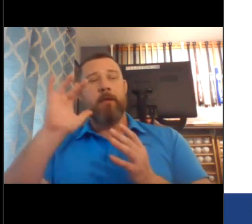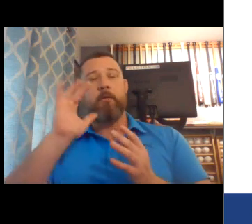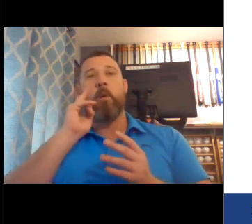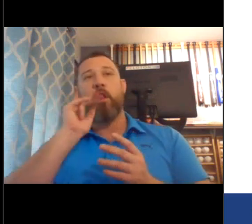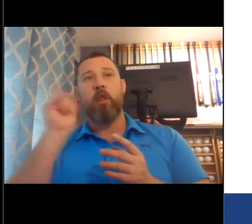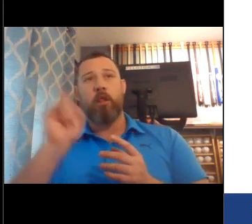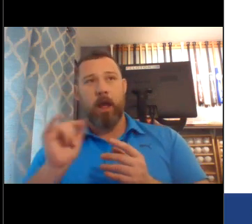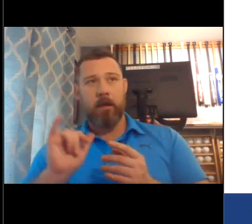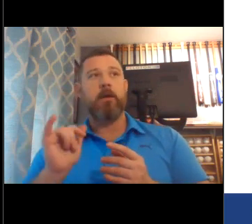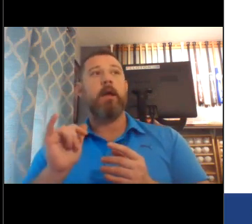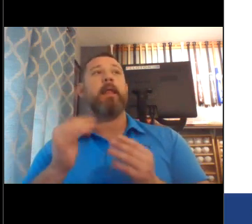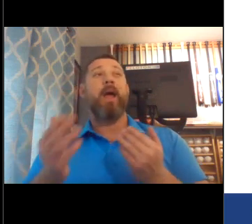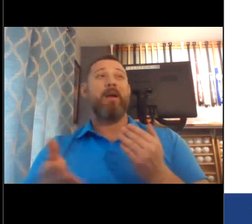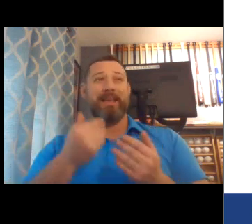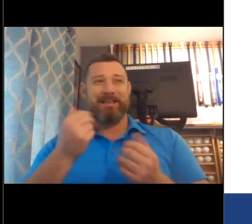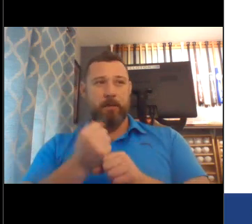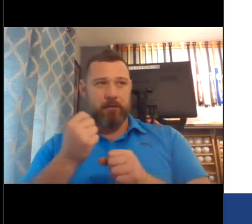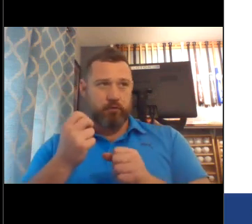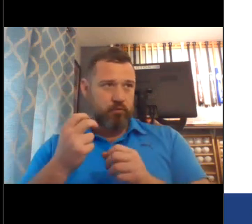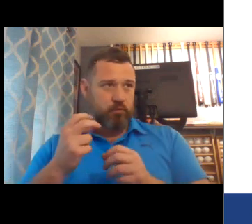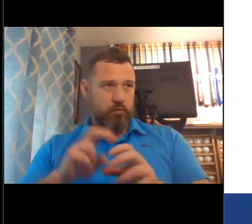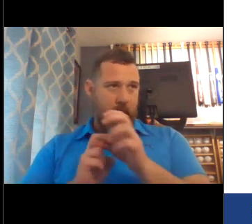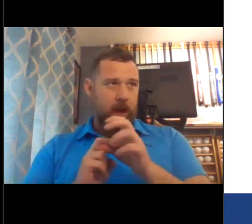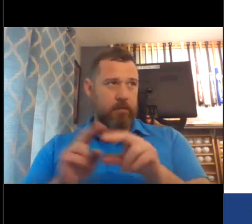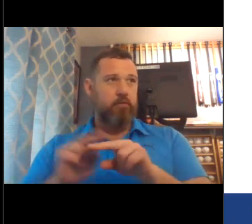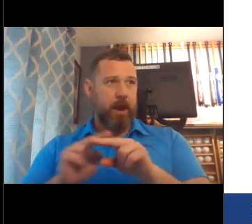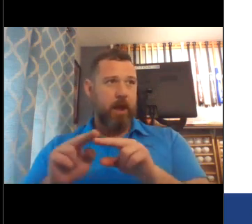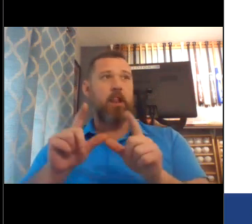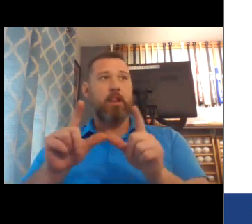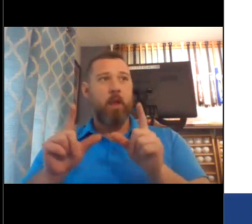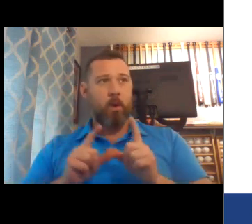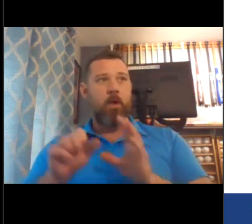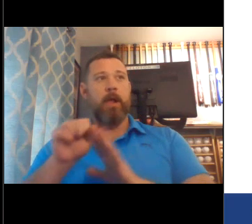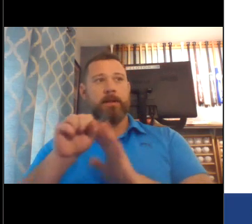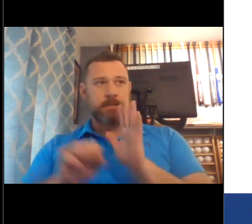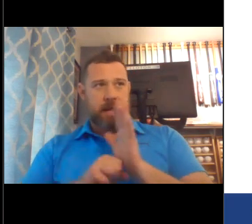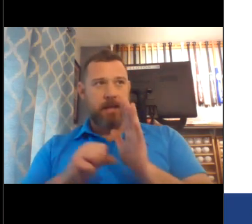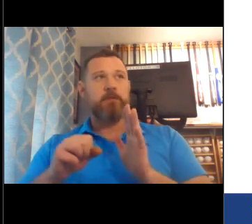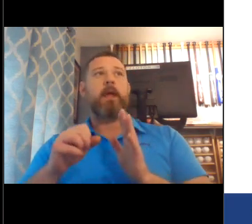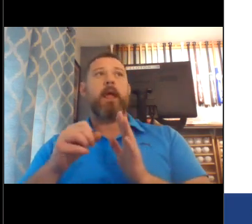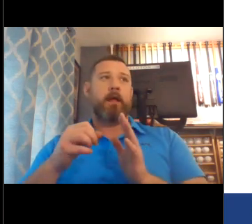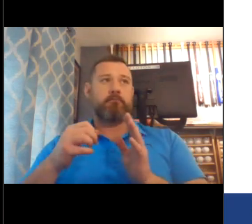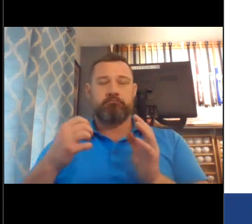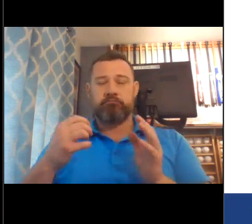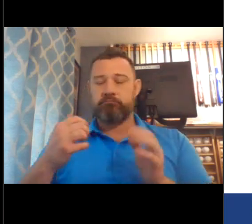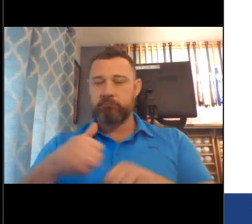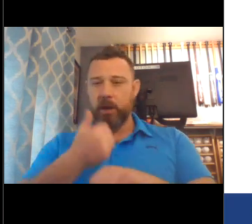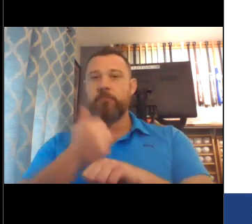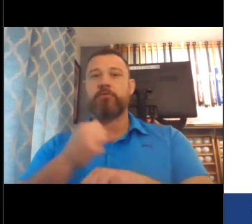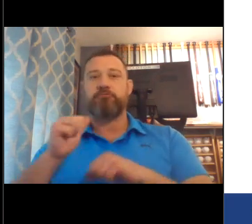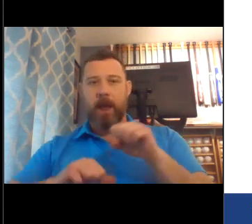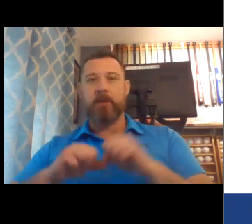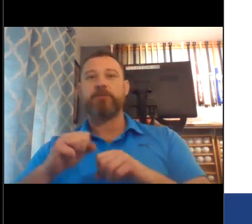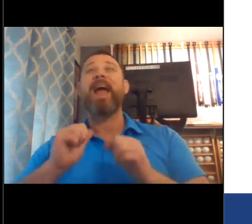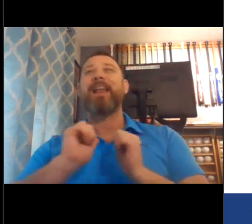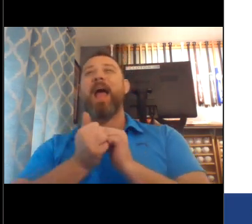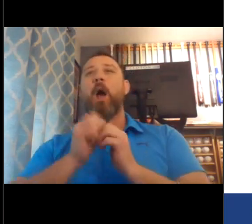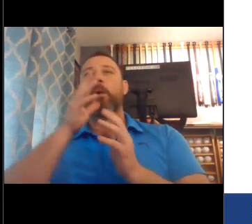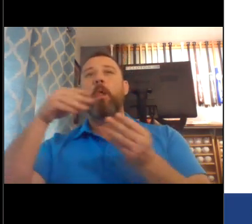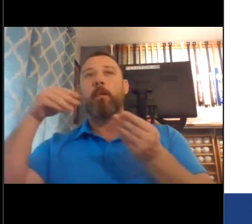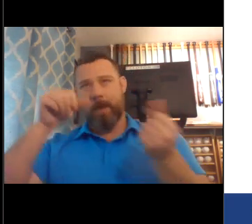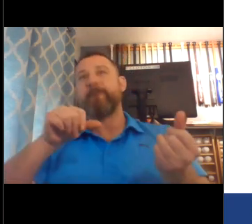we're going to make it for people to ride the rails, both local and statewide, and put together a strategy to and how we're going to pay for it. Yeah, and how